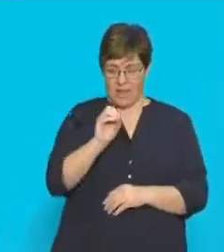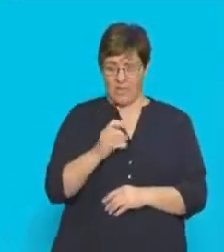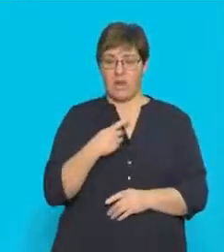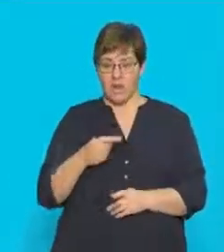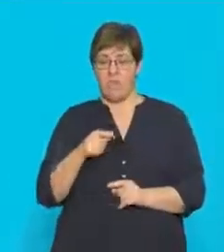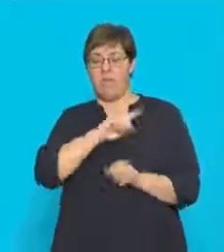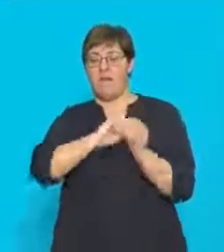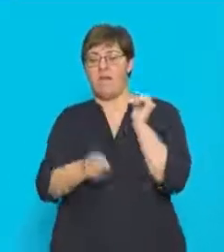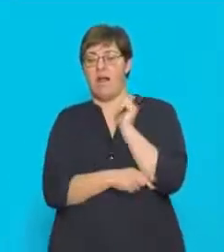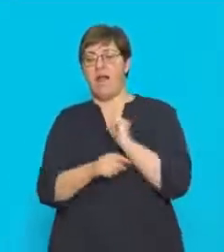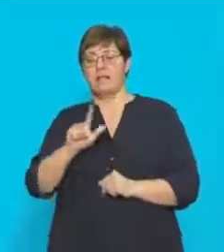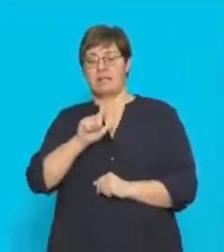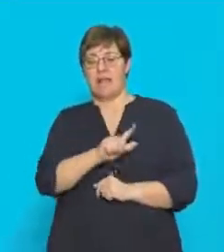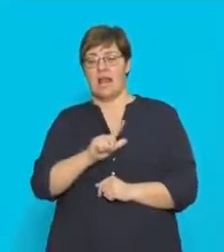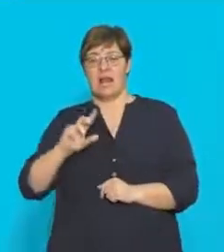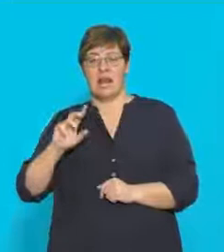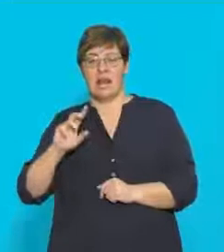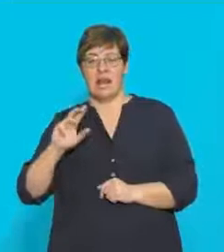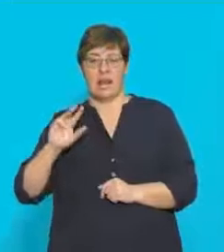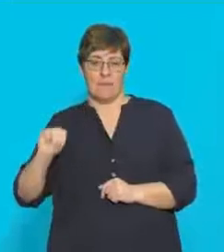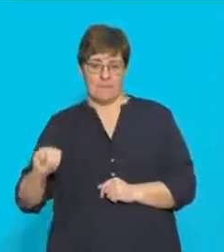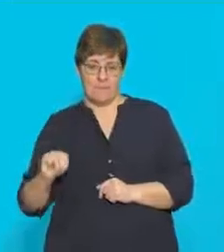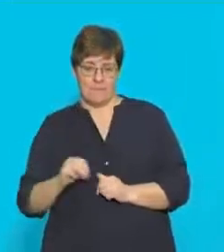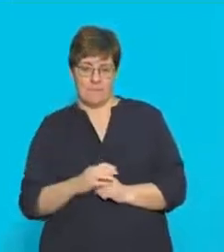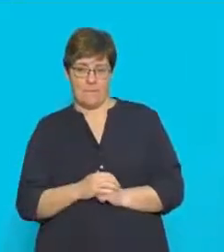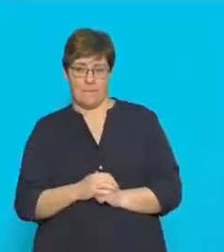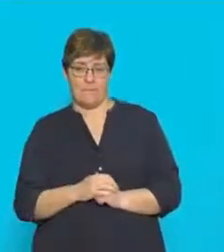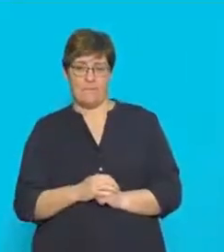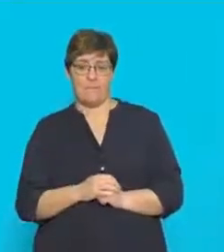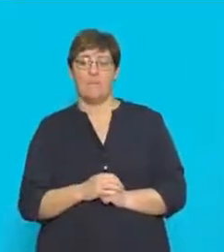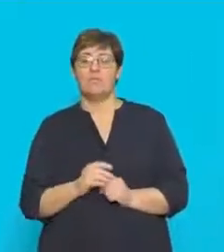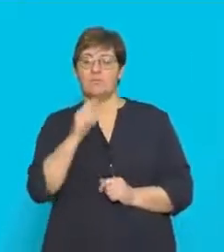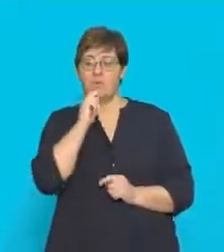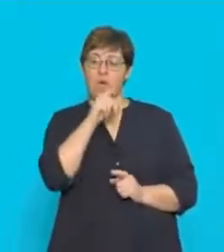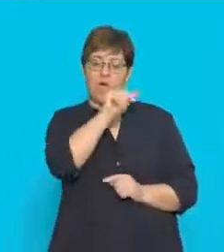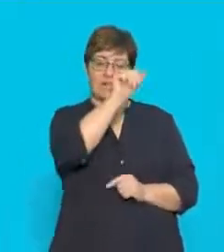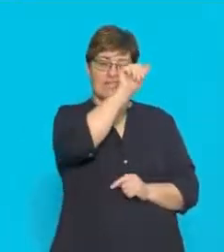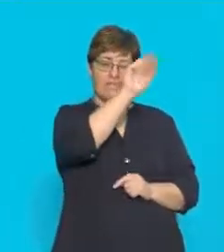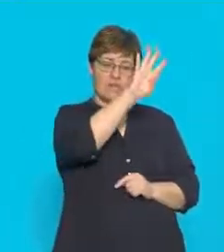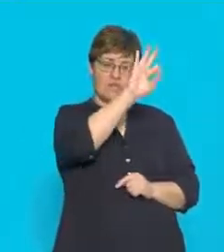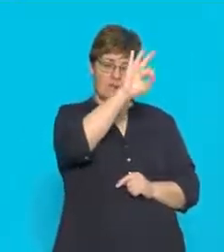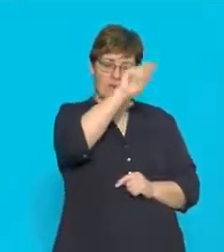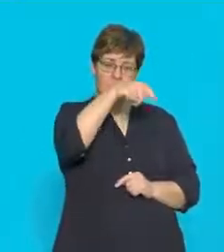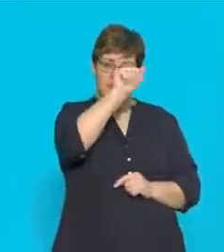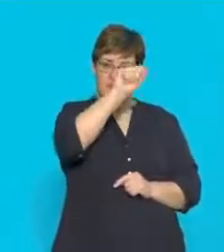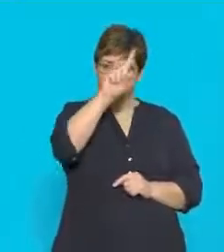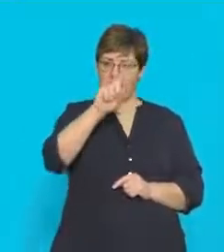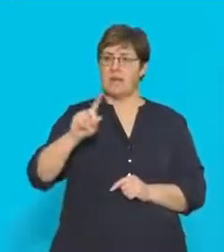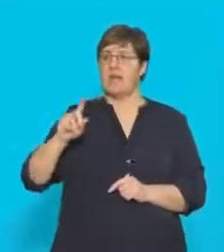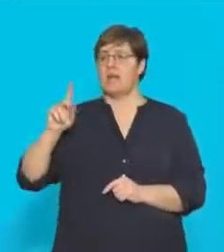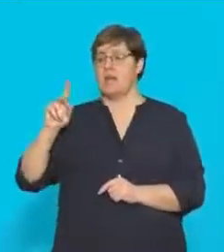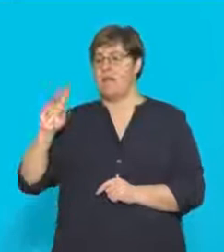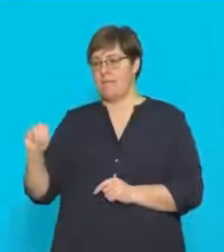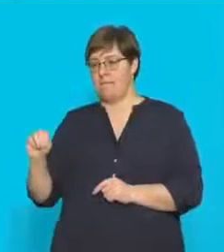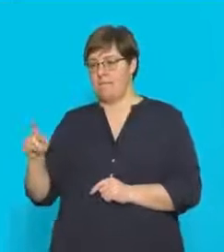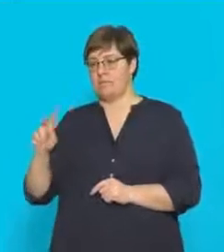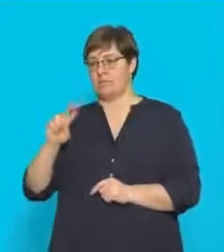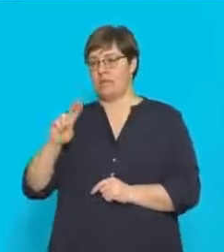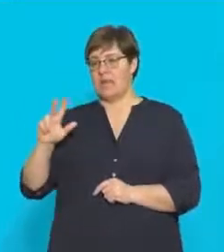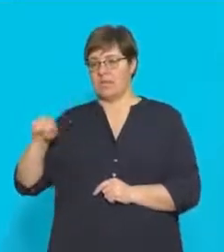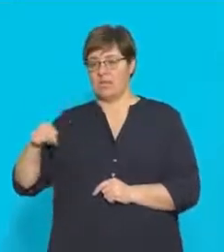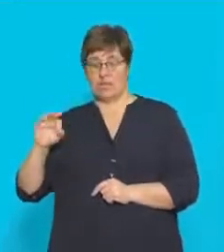already. We found that M is 28,39. We found K is 43,61. What's left